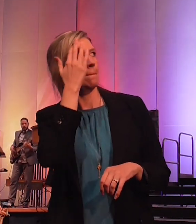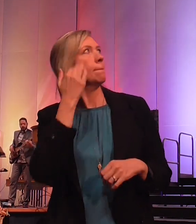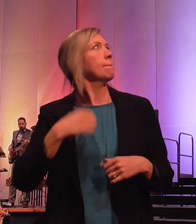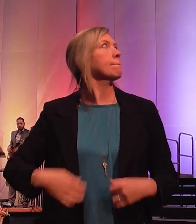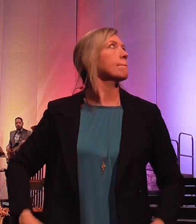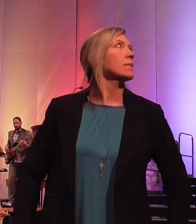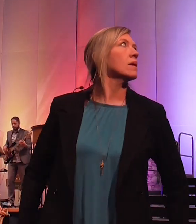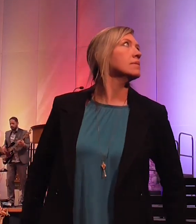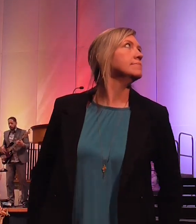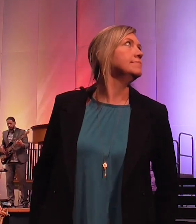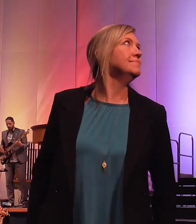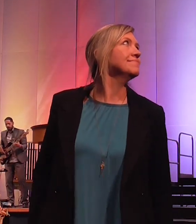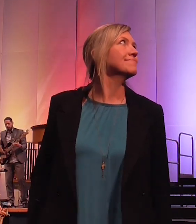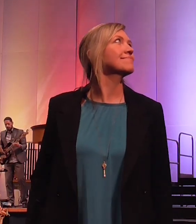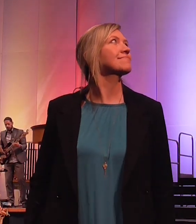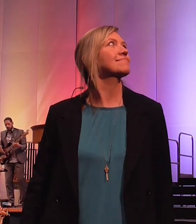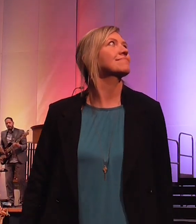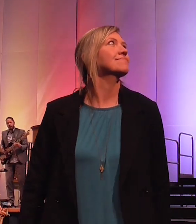Yeah.